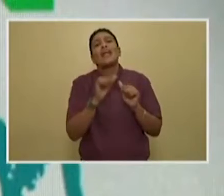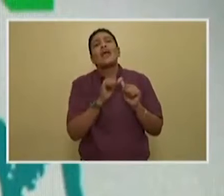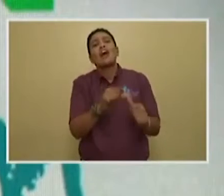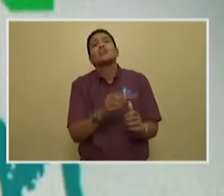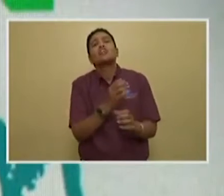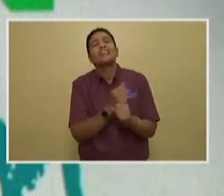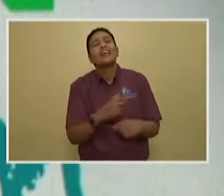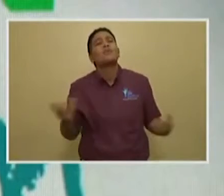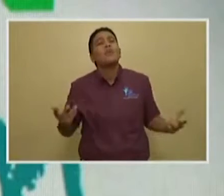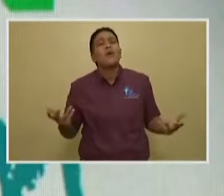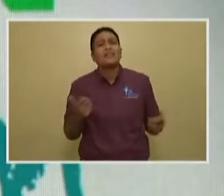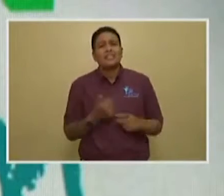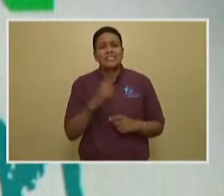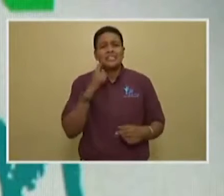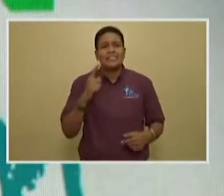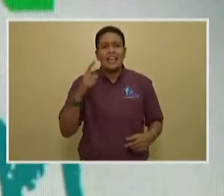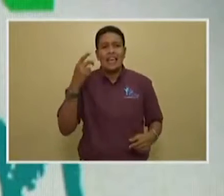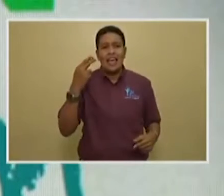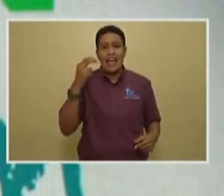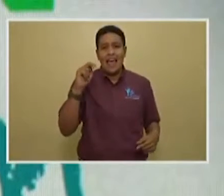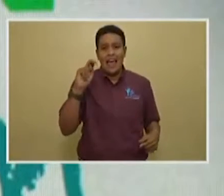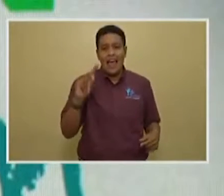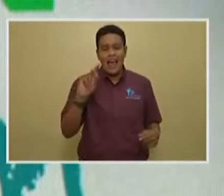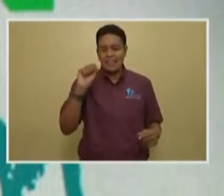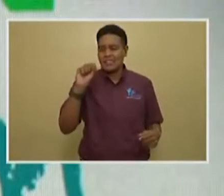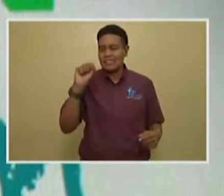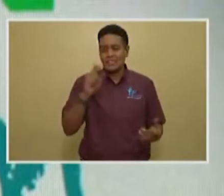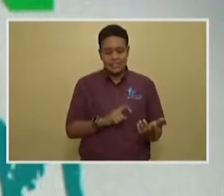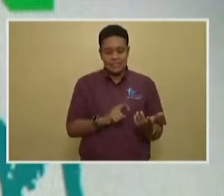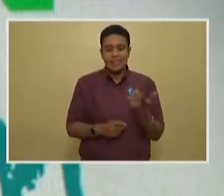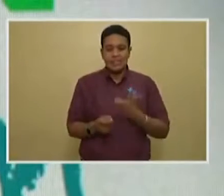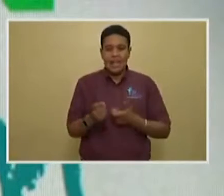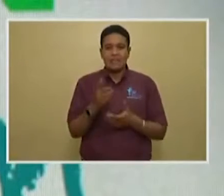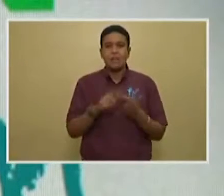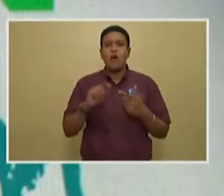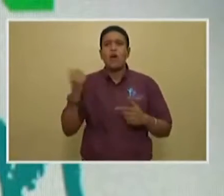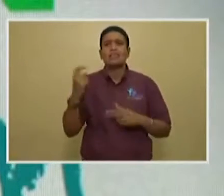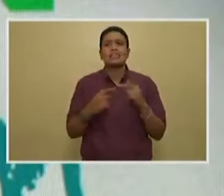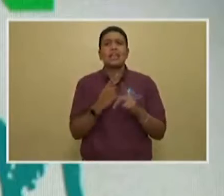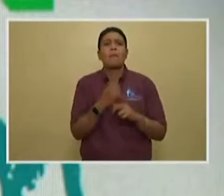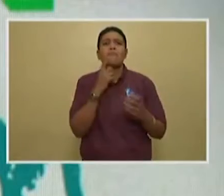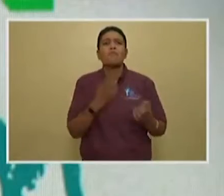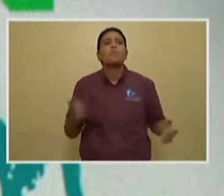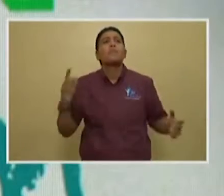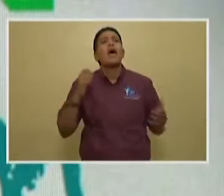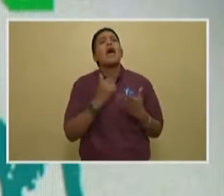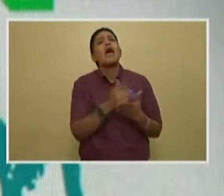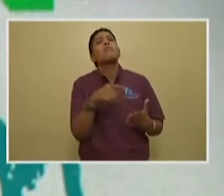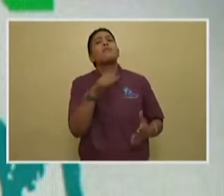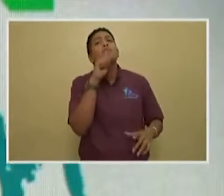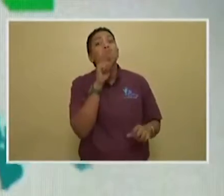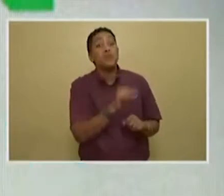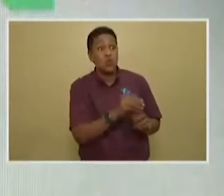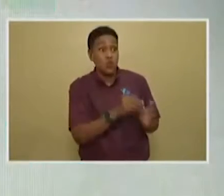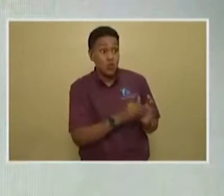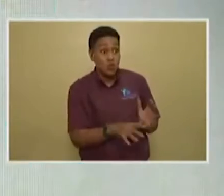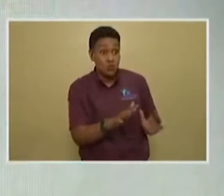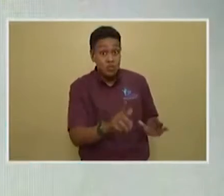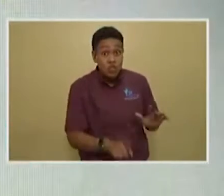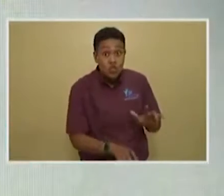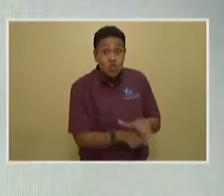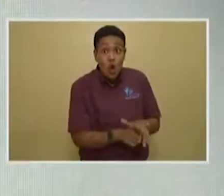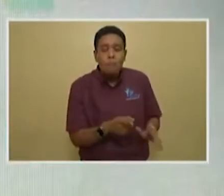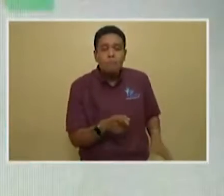get hand sanitizers and other type of equipment to help them to ensure that once the students turn